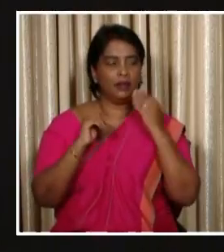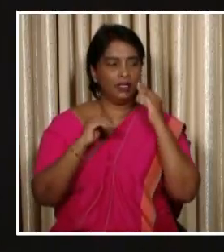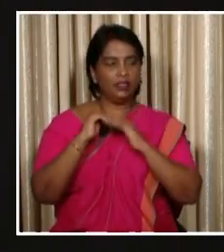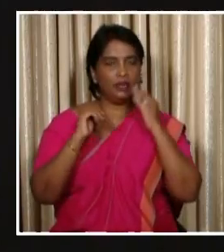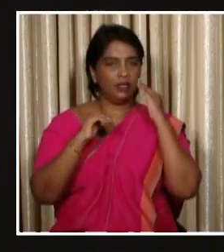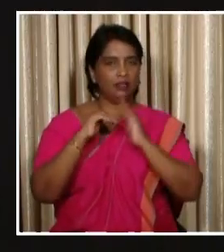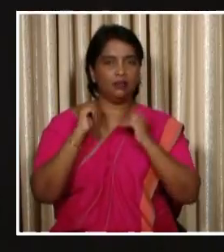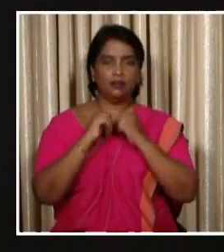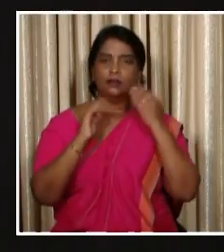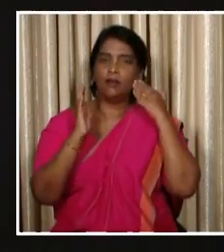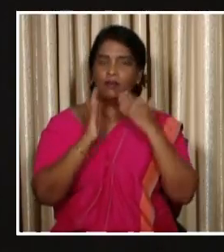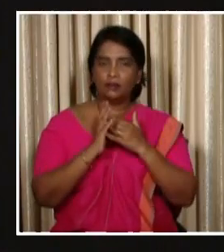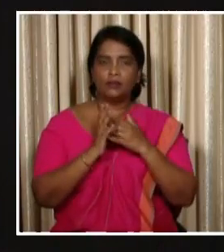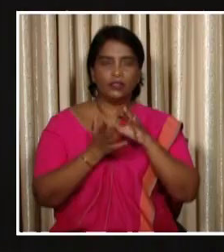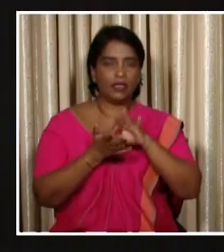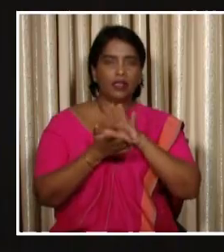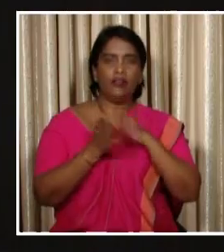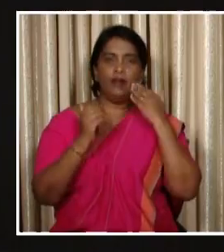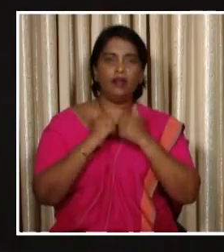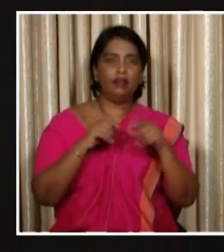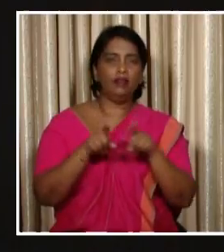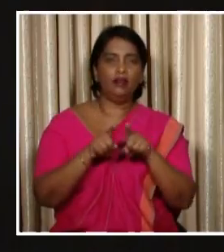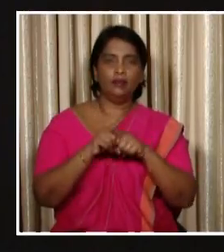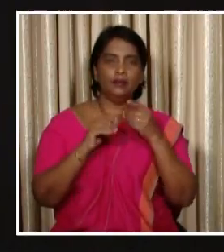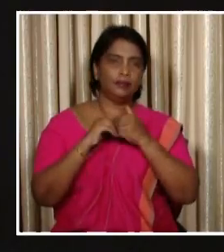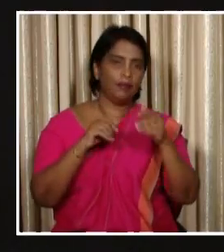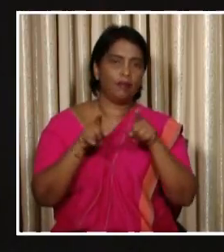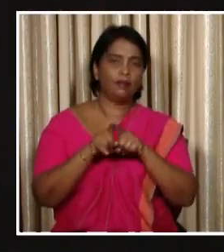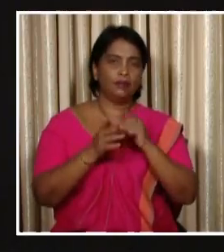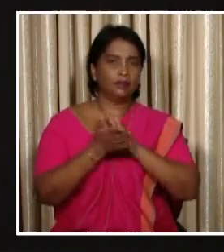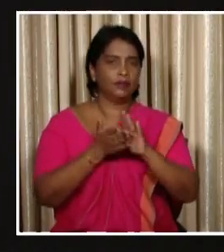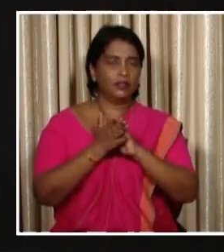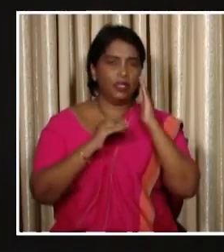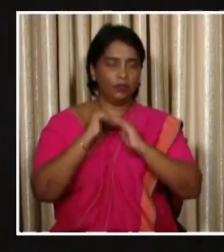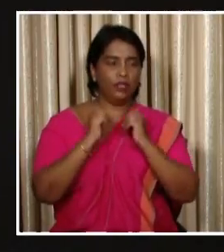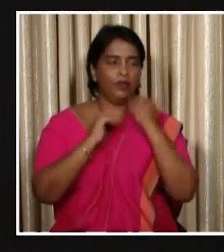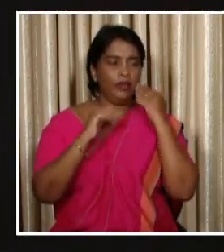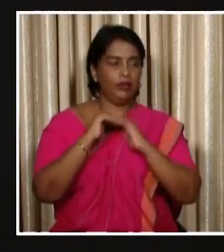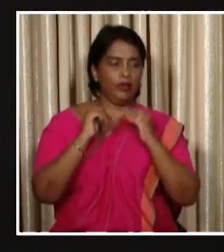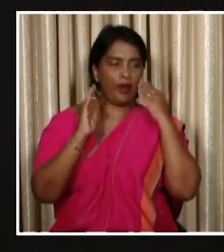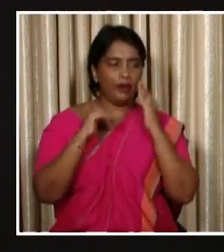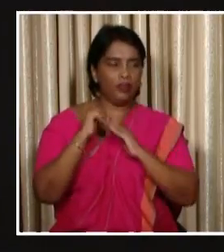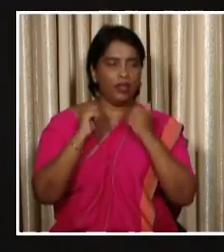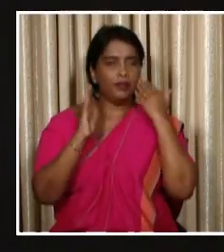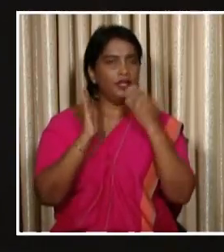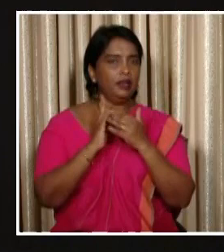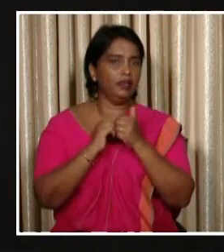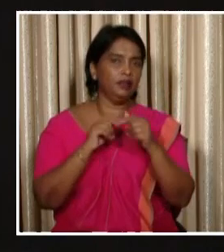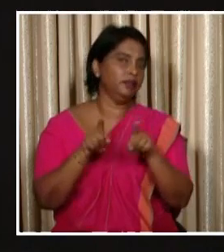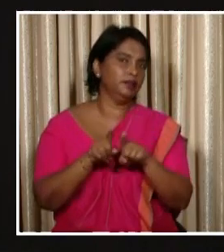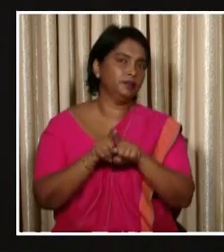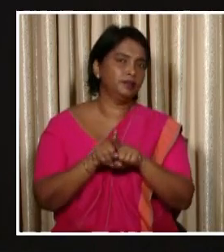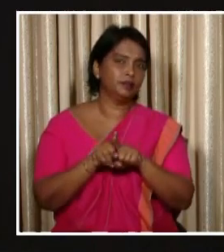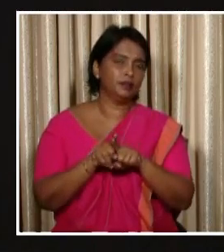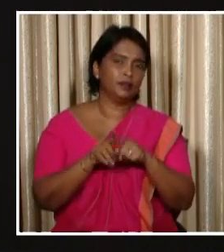markets, diversify our products, diversify the entrepreneurs who are engaged in. Currently it is concentrated,